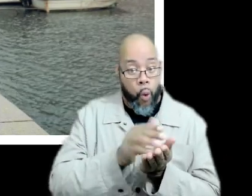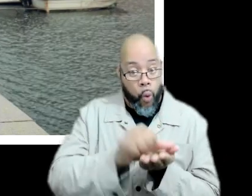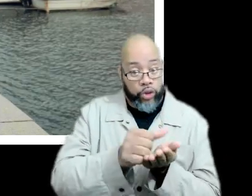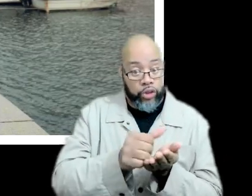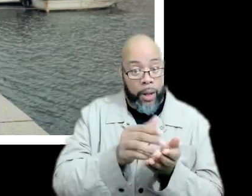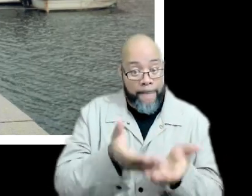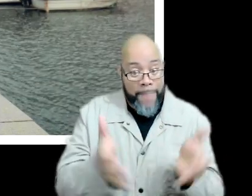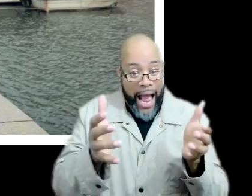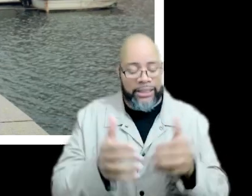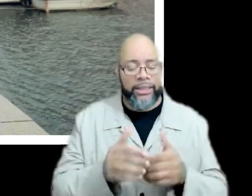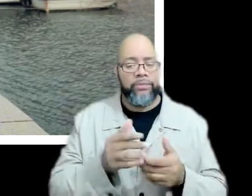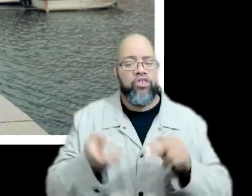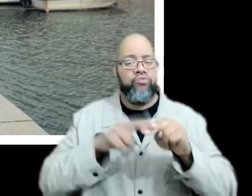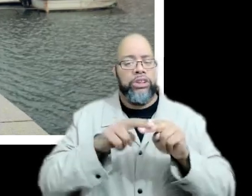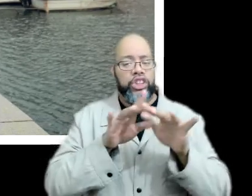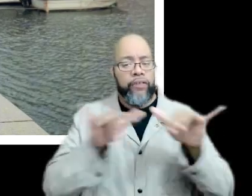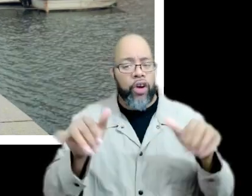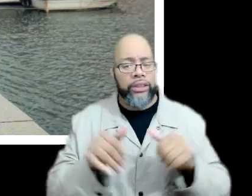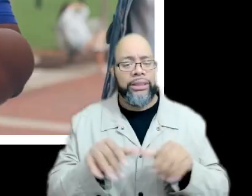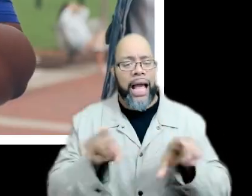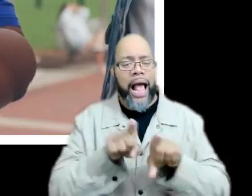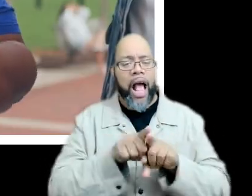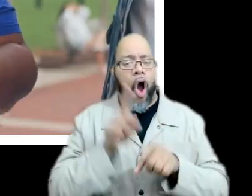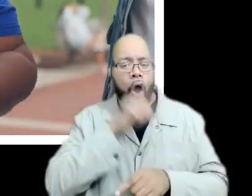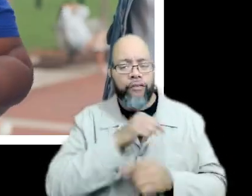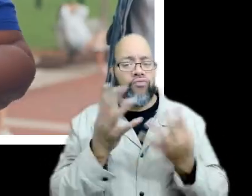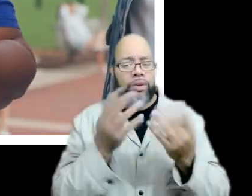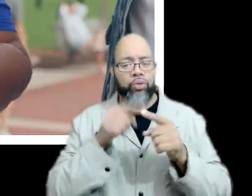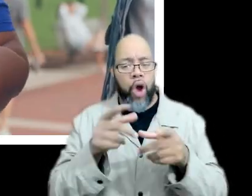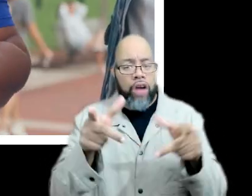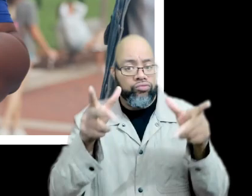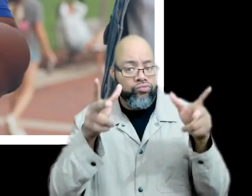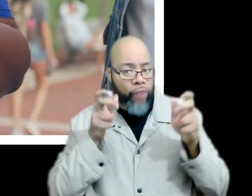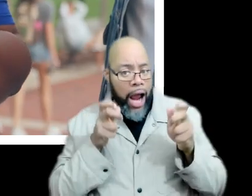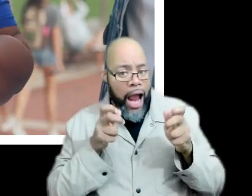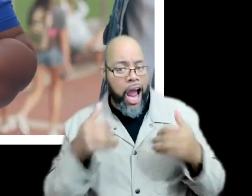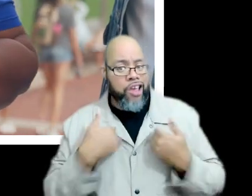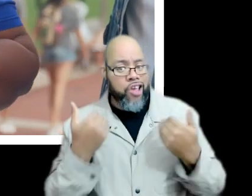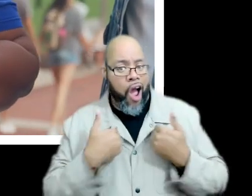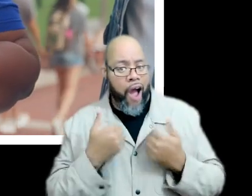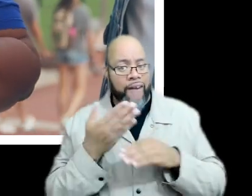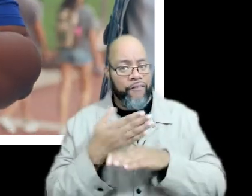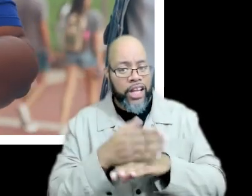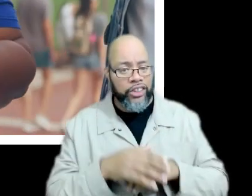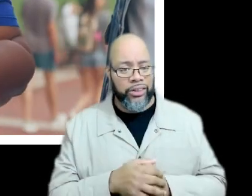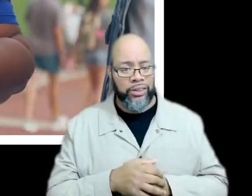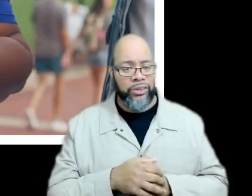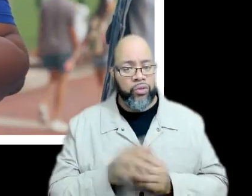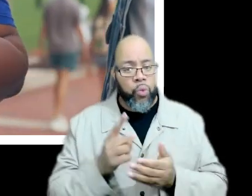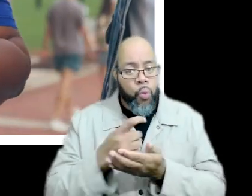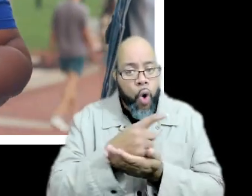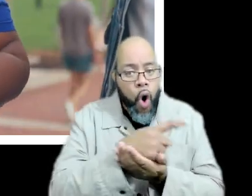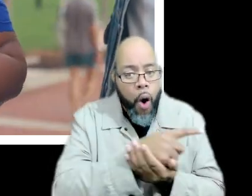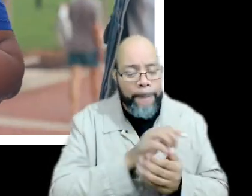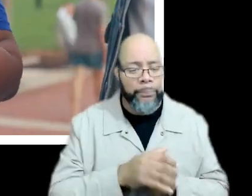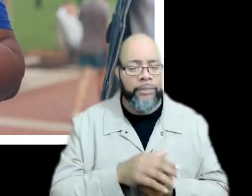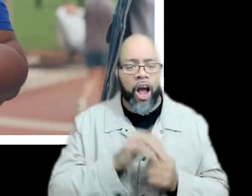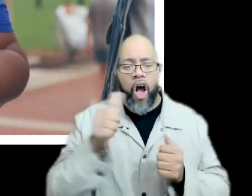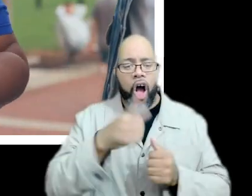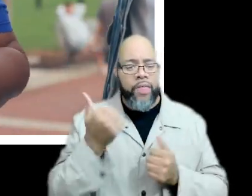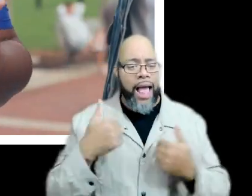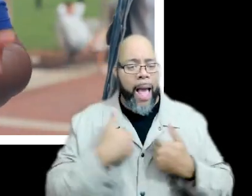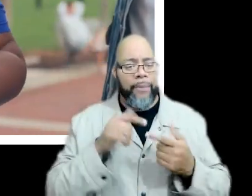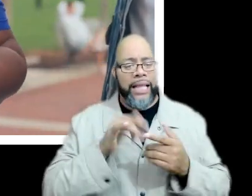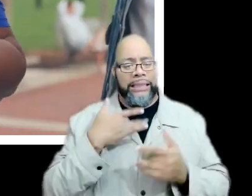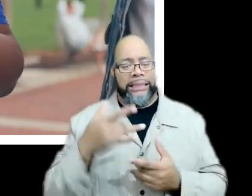to increase biodiversity. They act as an artificial reef to attract young fish, worms, and any